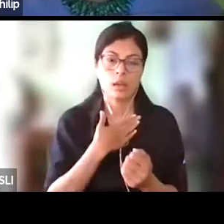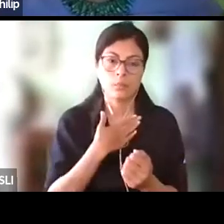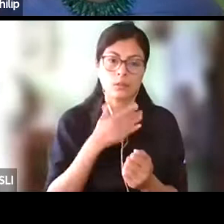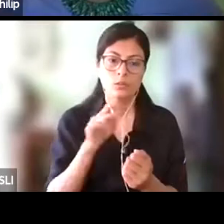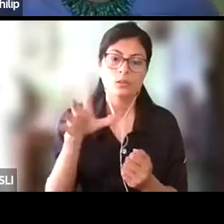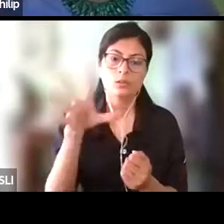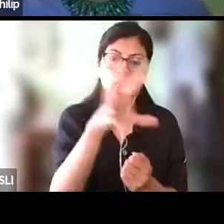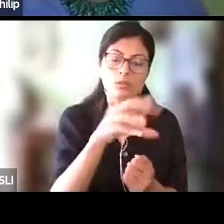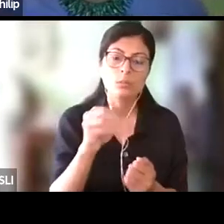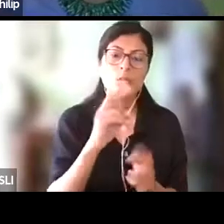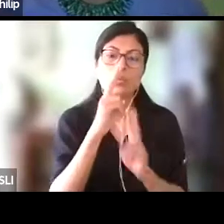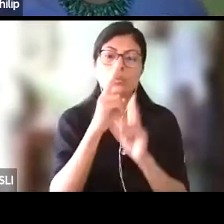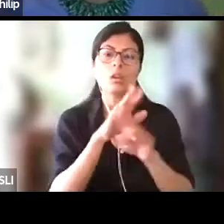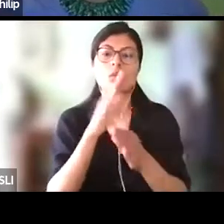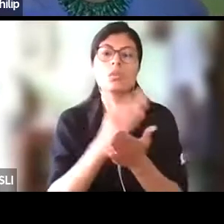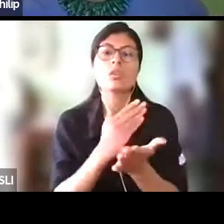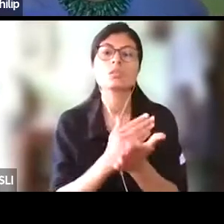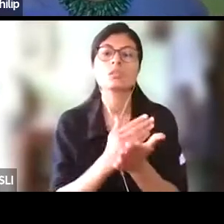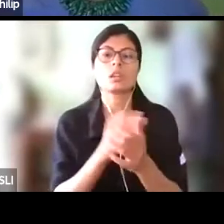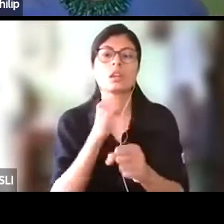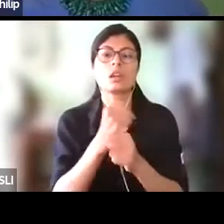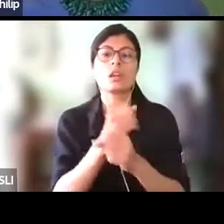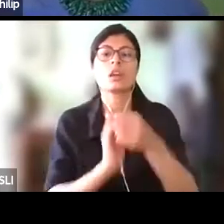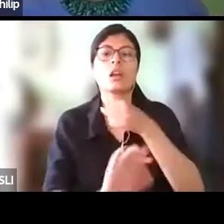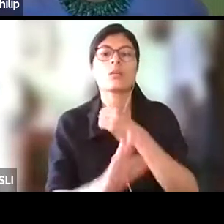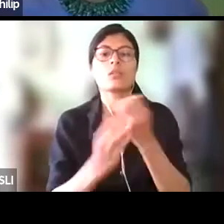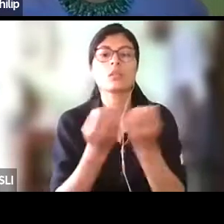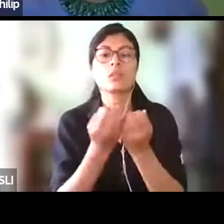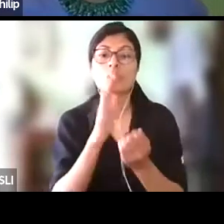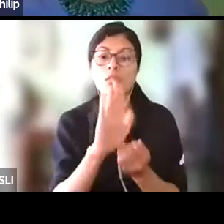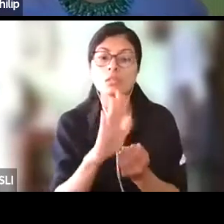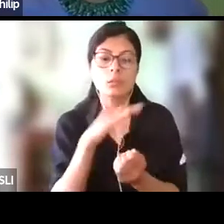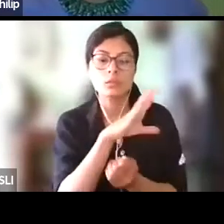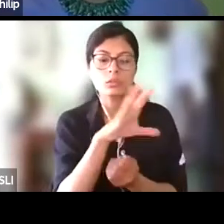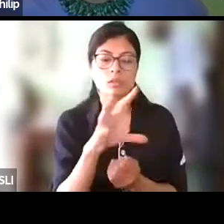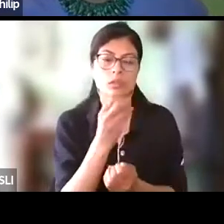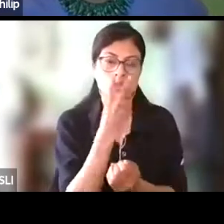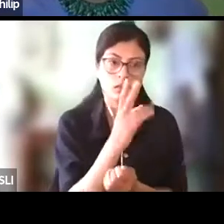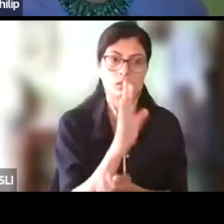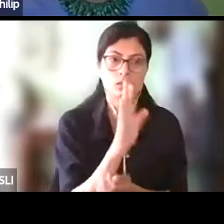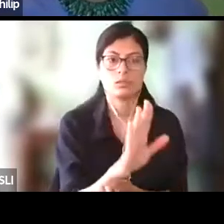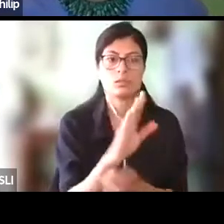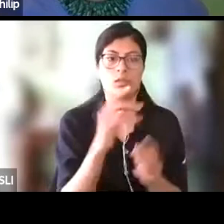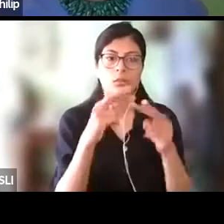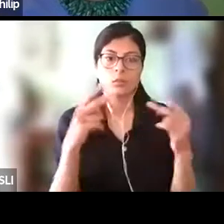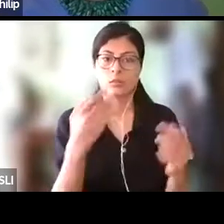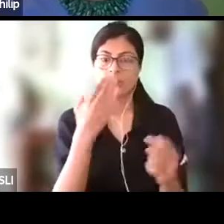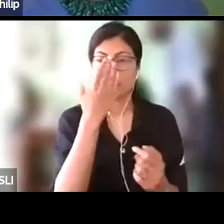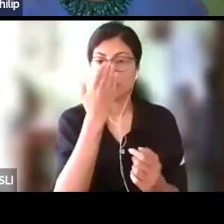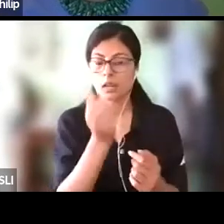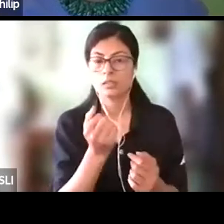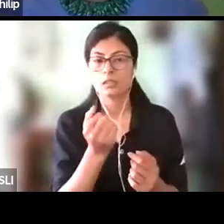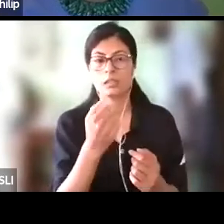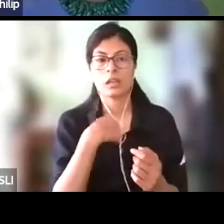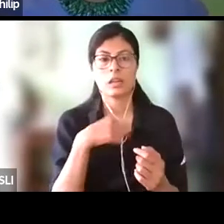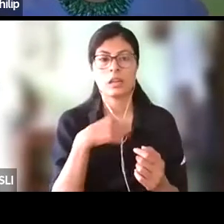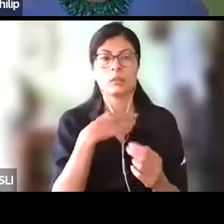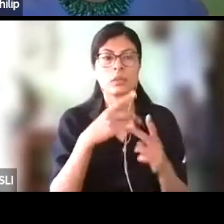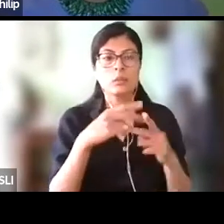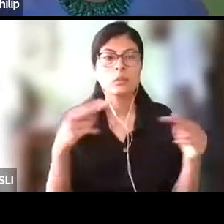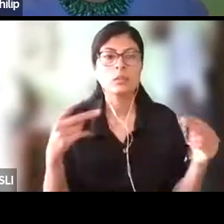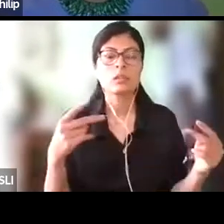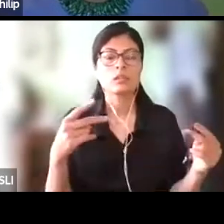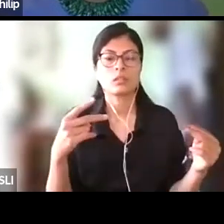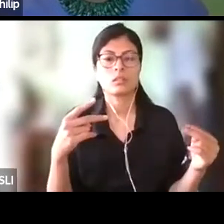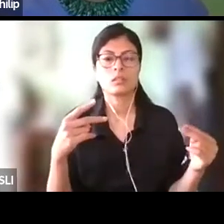things. However, because of culture, because of behavior, because of the different contexts in which we operate, there will be pushback. And as much as we